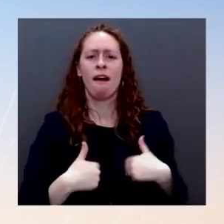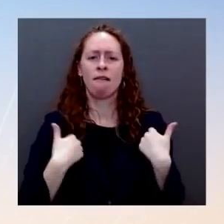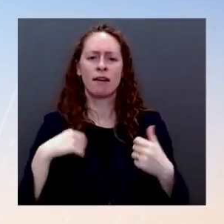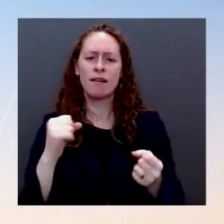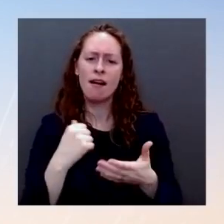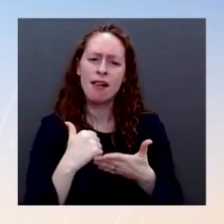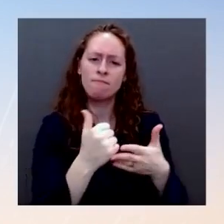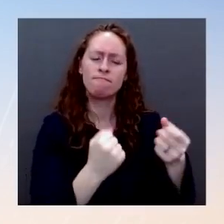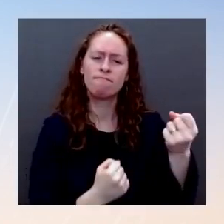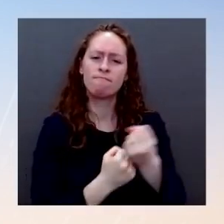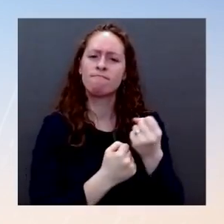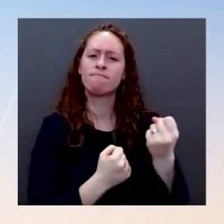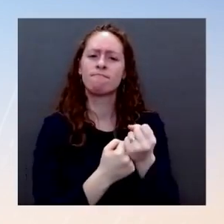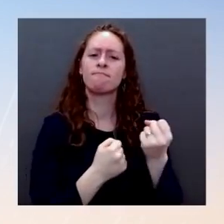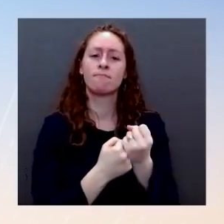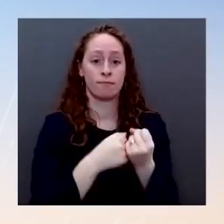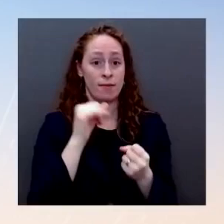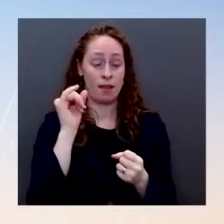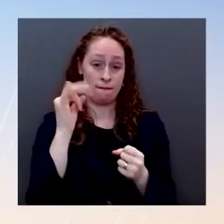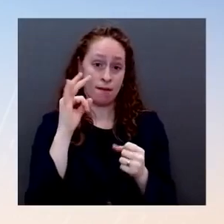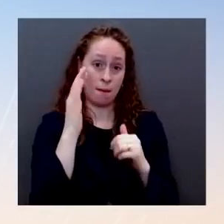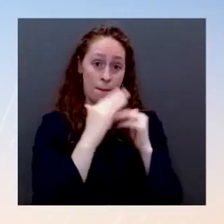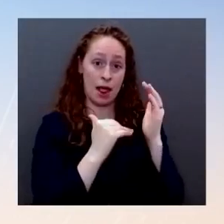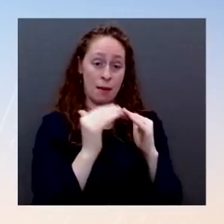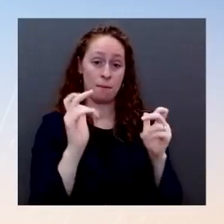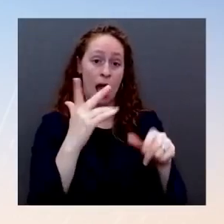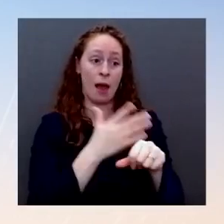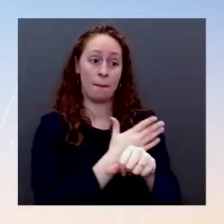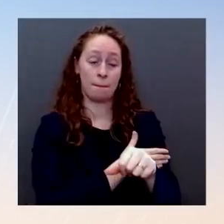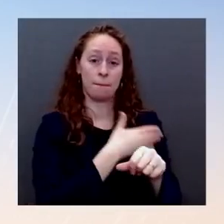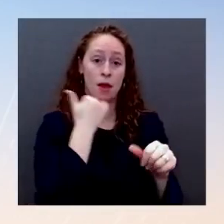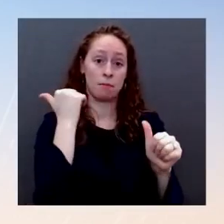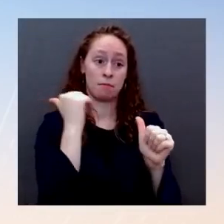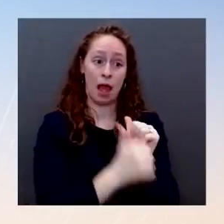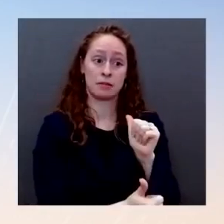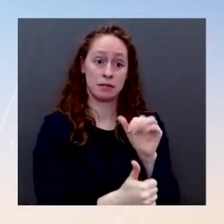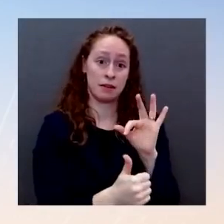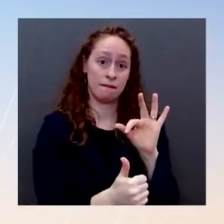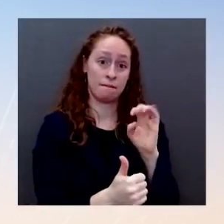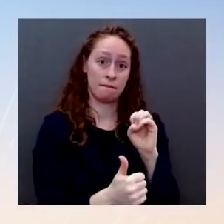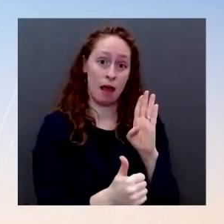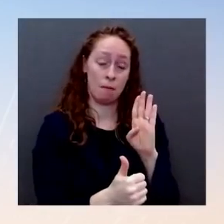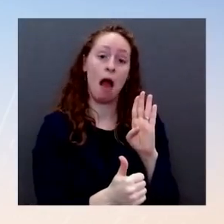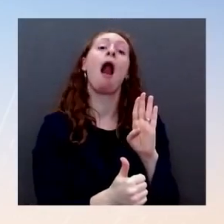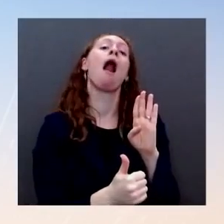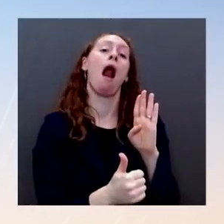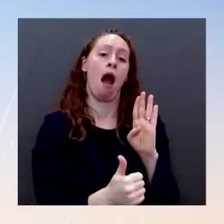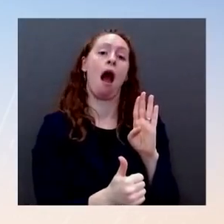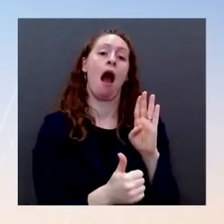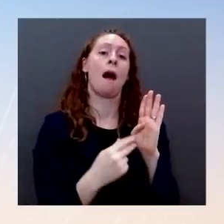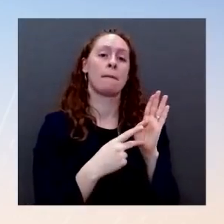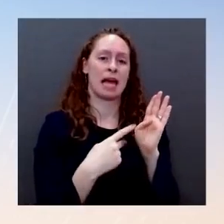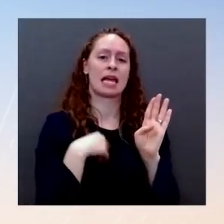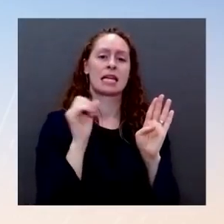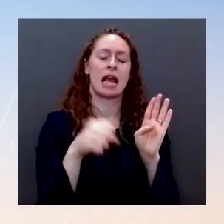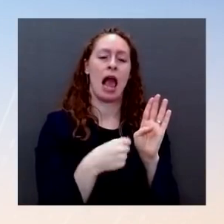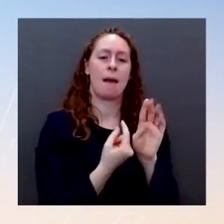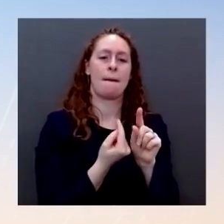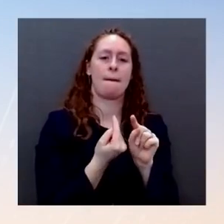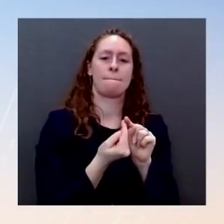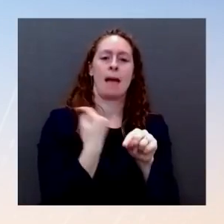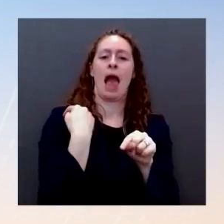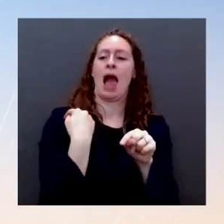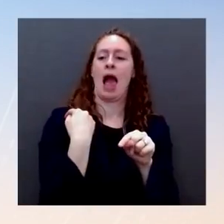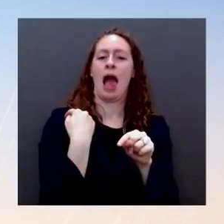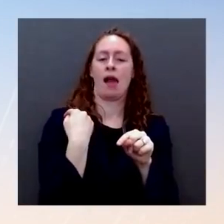The president wants to see the child tax credit extended. Go ahead. Follow up on testing then, if it's going to take that long. I should say in